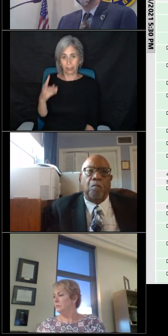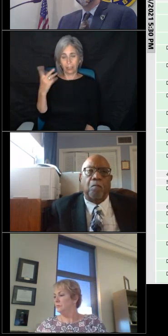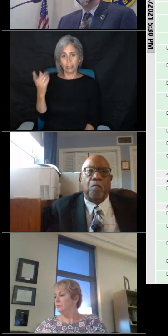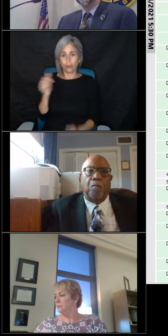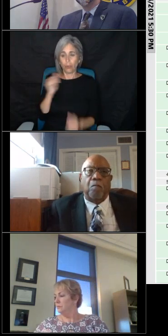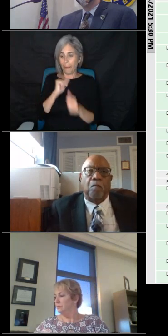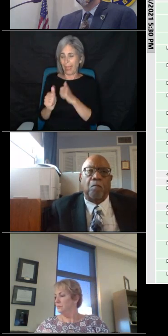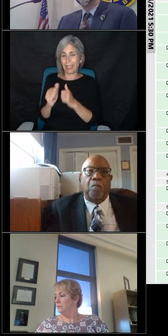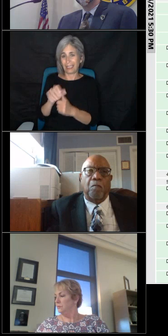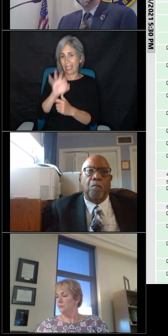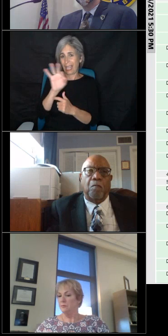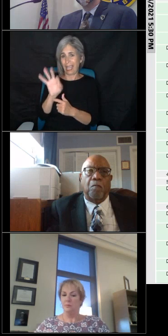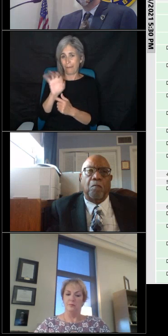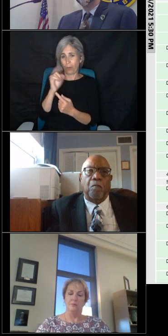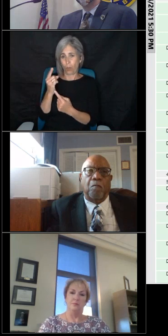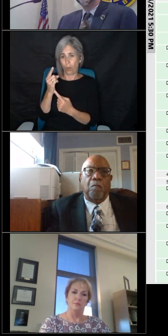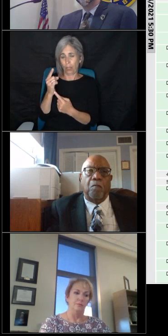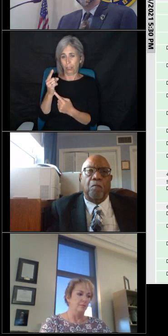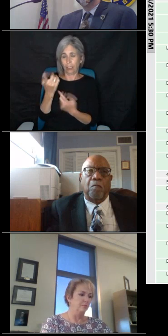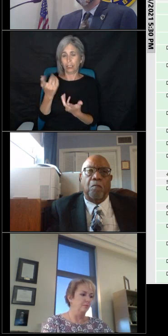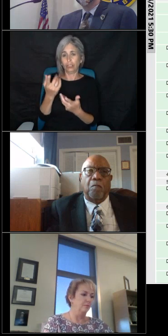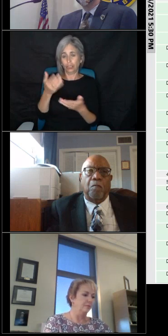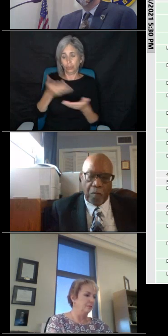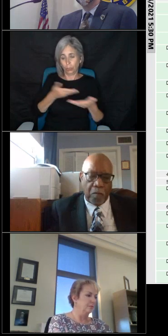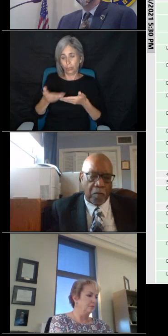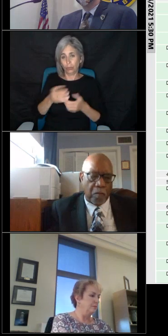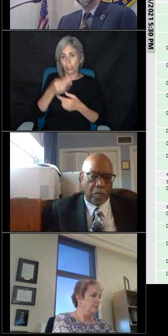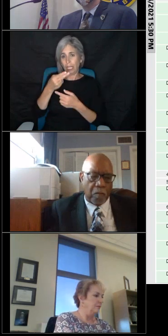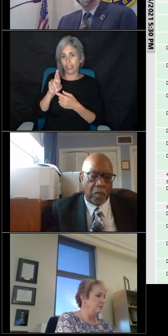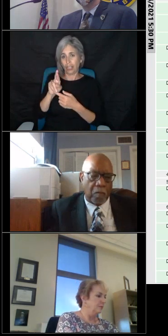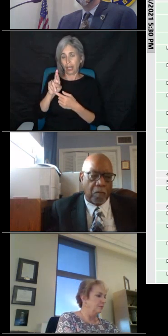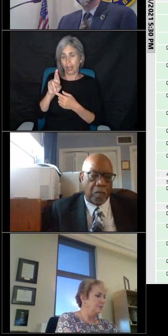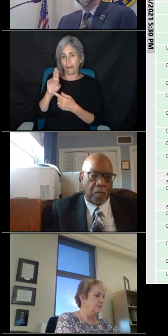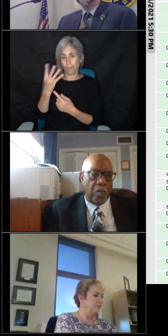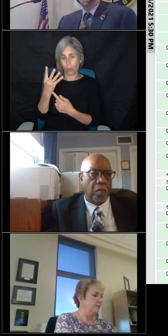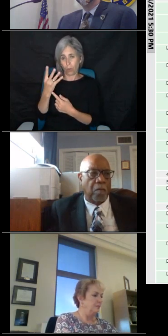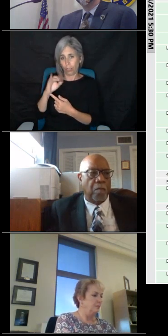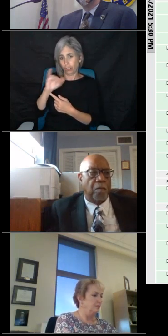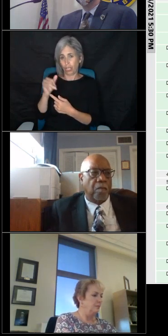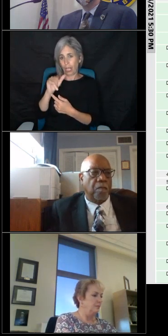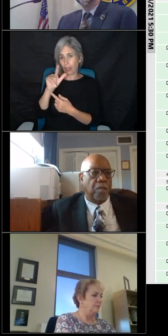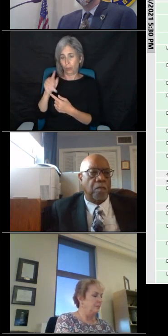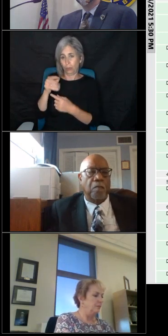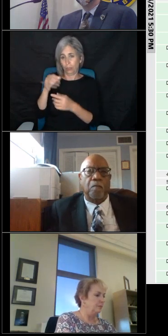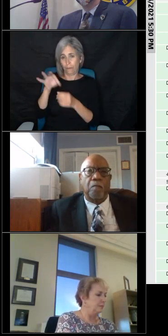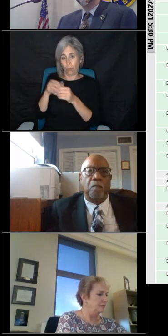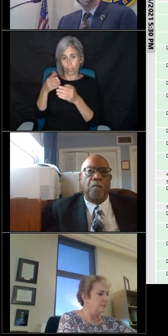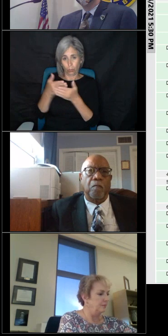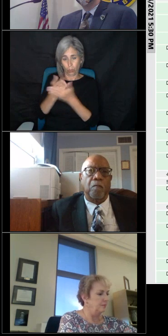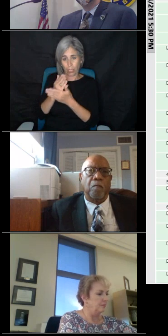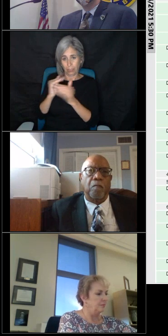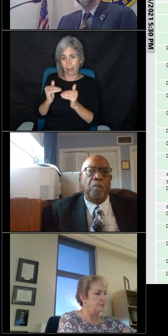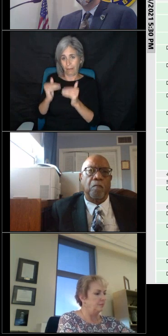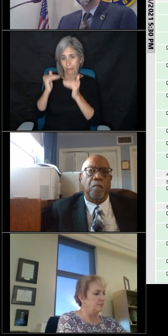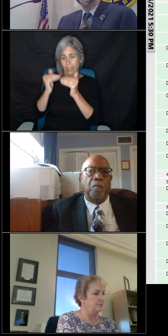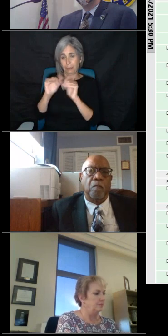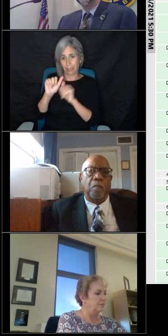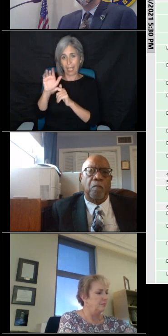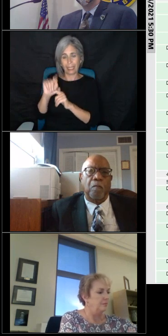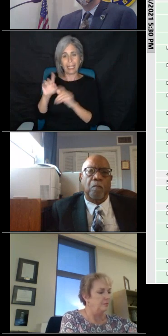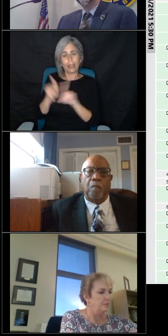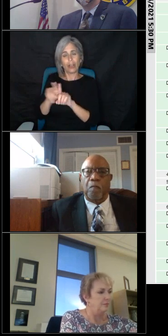pass S1, to reintroduce H.R. 4, the John Lewis Voting Rights Advancement Act, and to